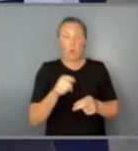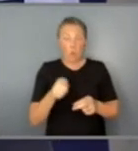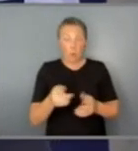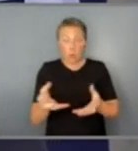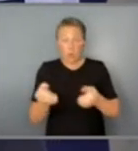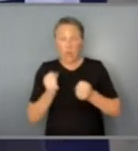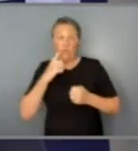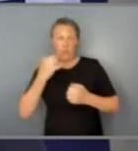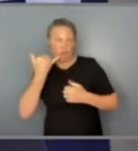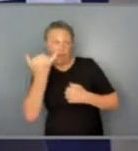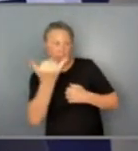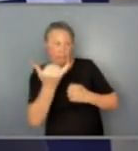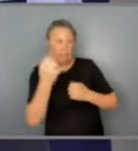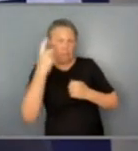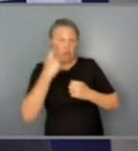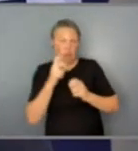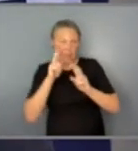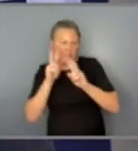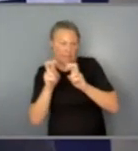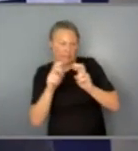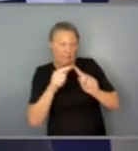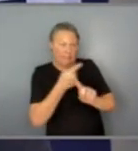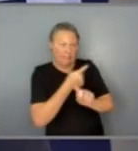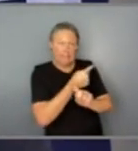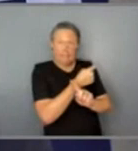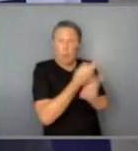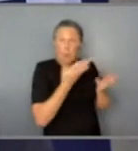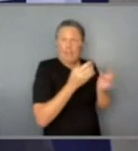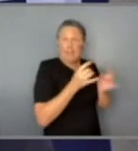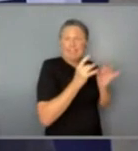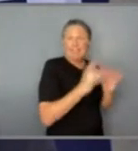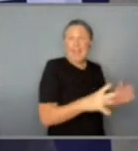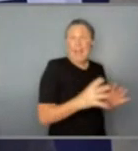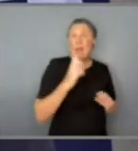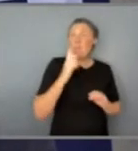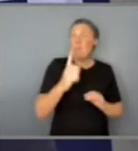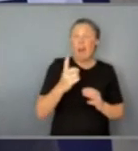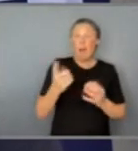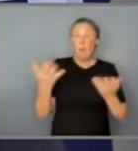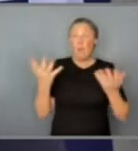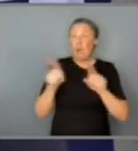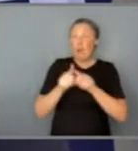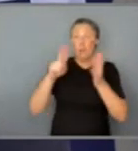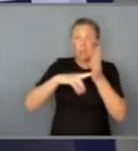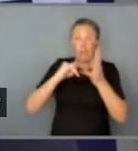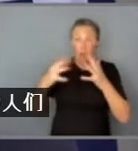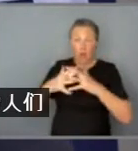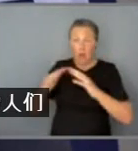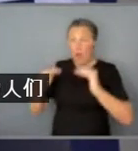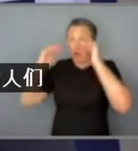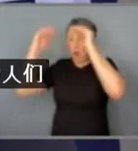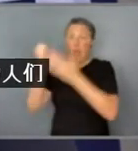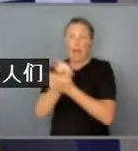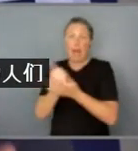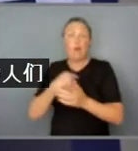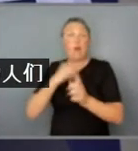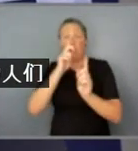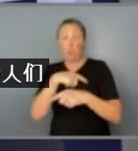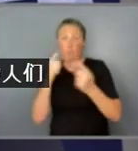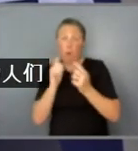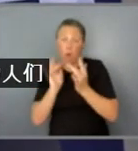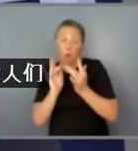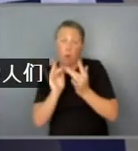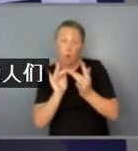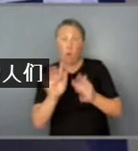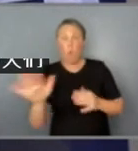very high case numbers, well, that's not a realistic proposition, but it continues to provide a very helpful role to help in cases with high